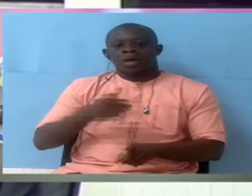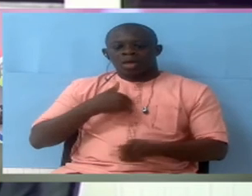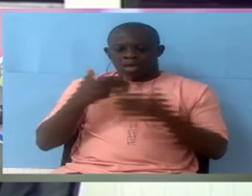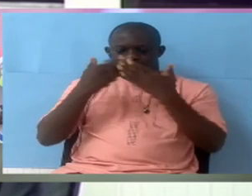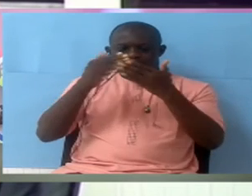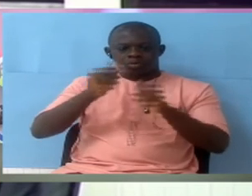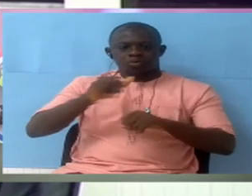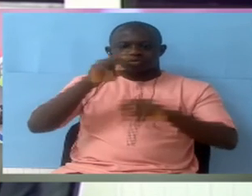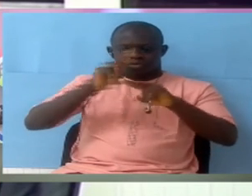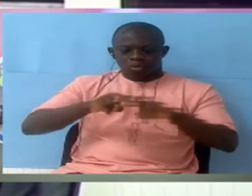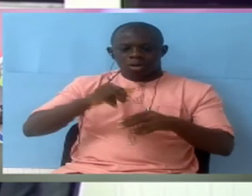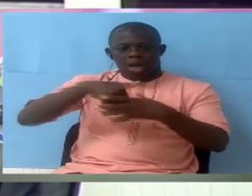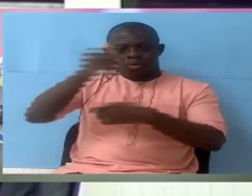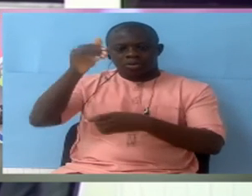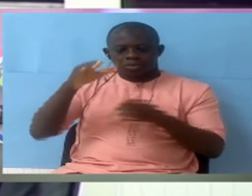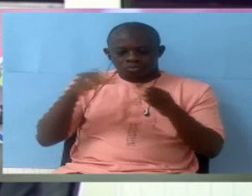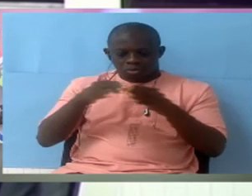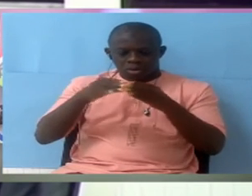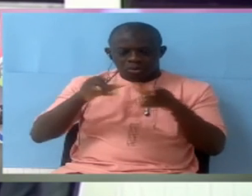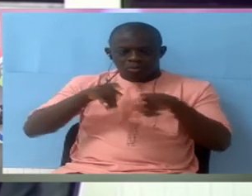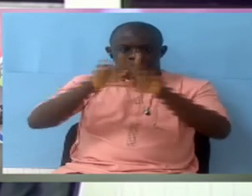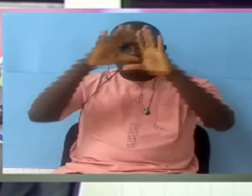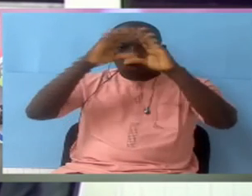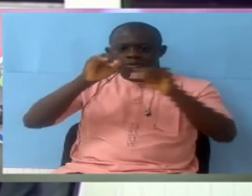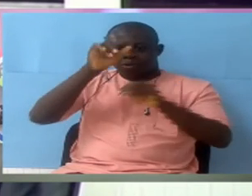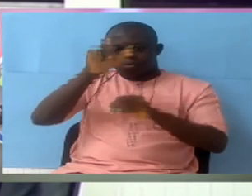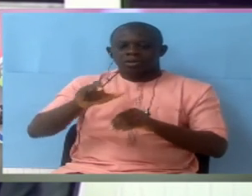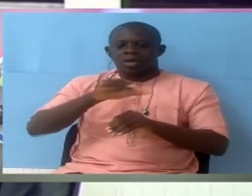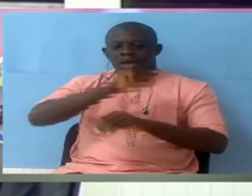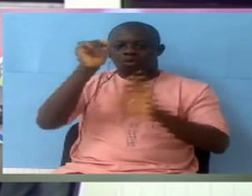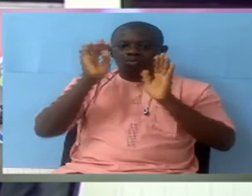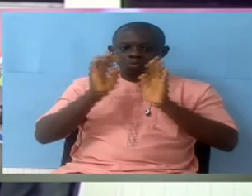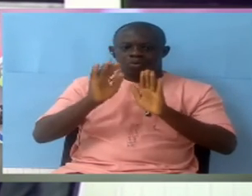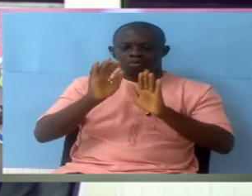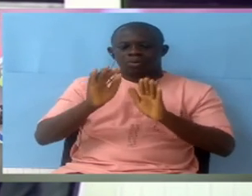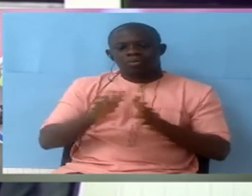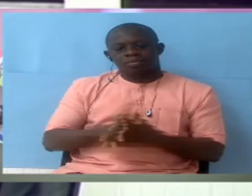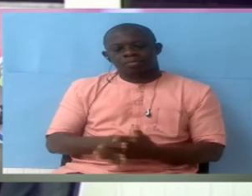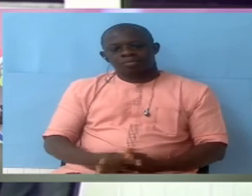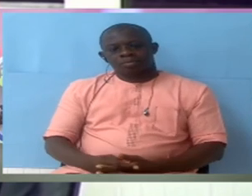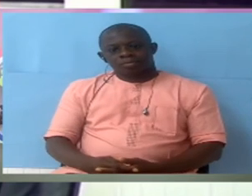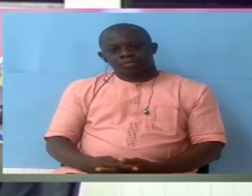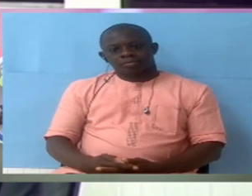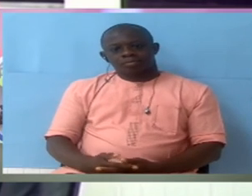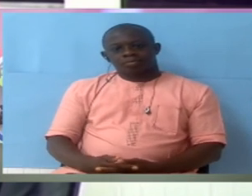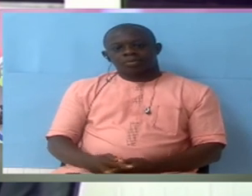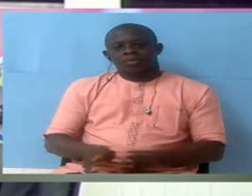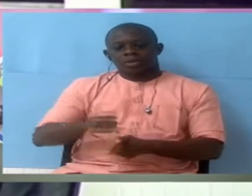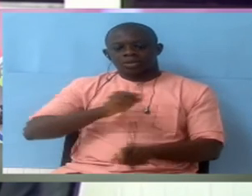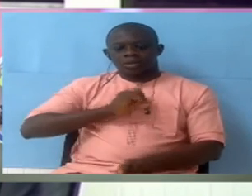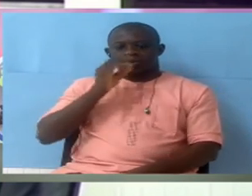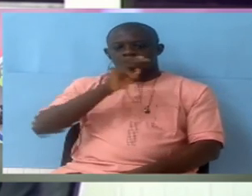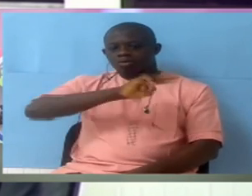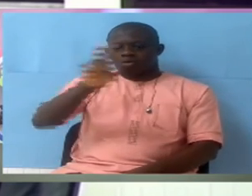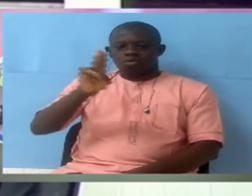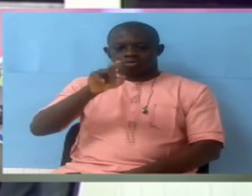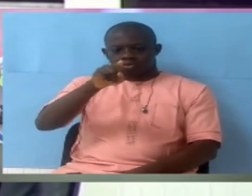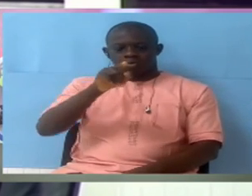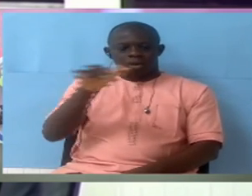here with the officers and wait? Maneko mën na tok fi ci biti ak officer yi pour xaar. He said no, go back to your